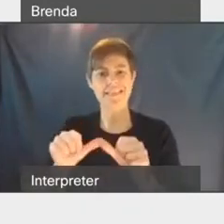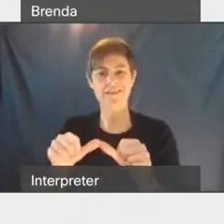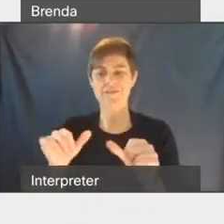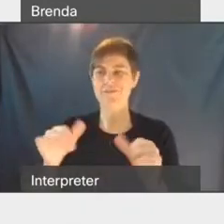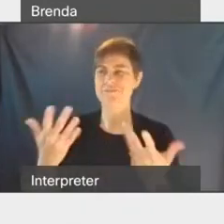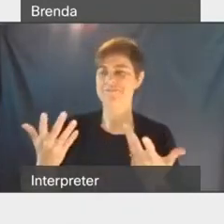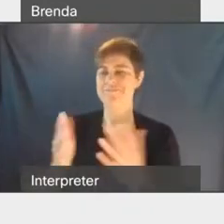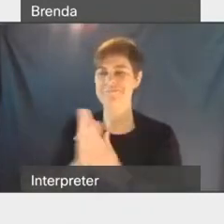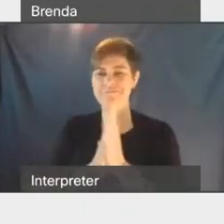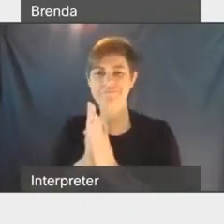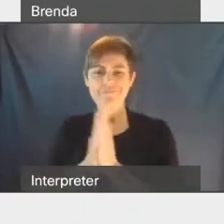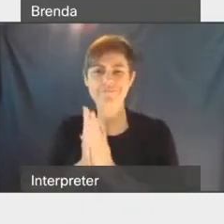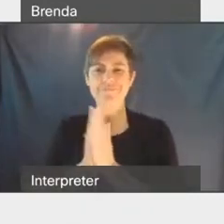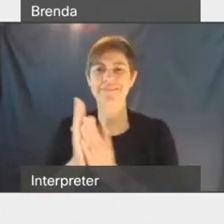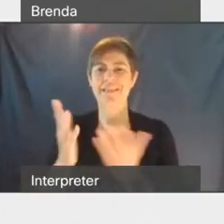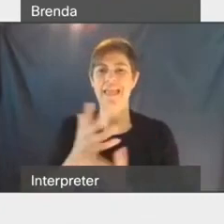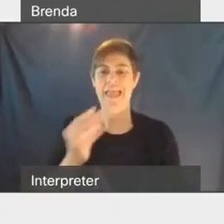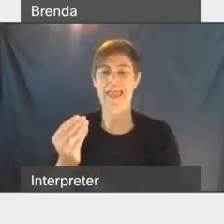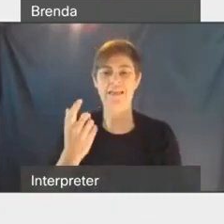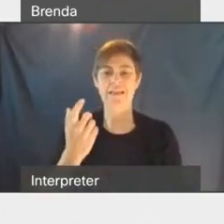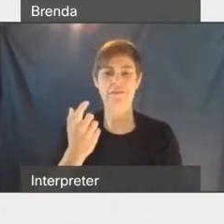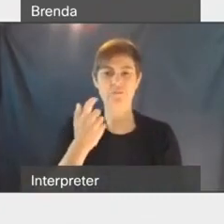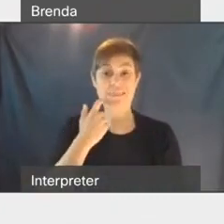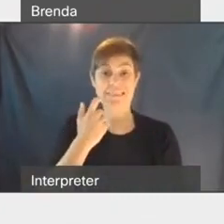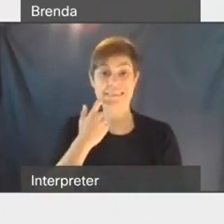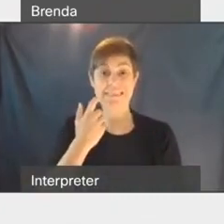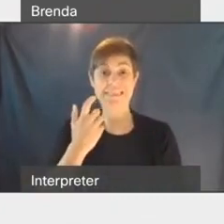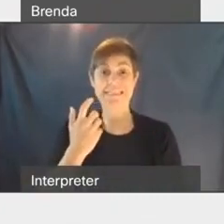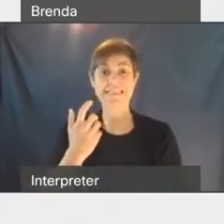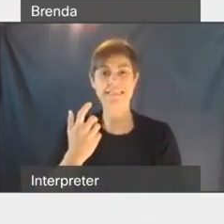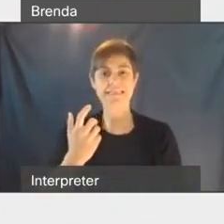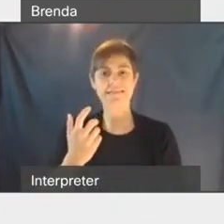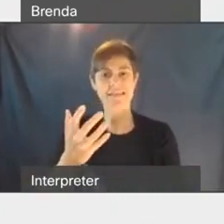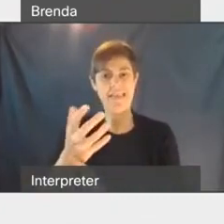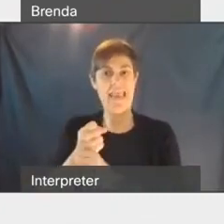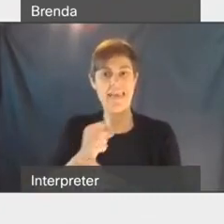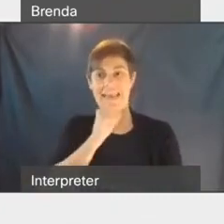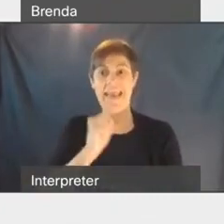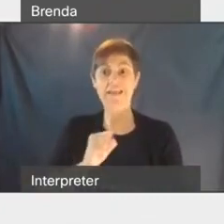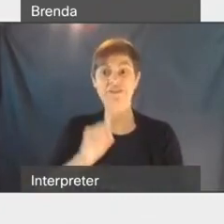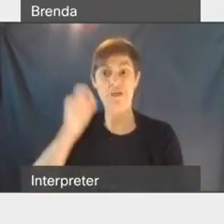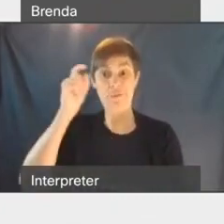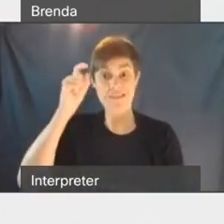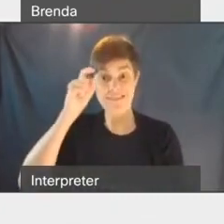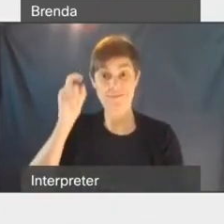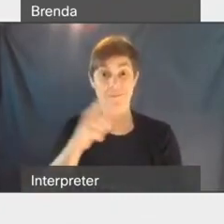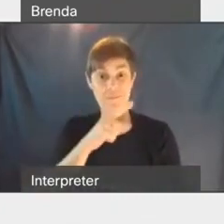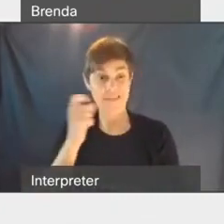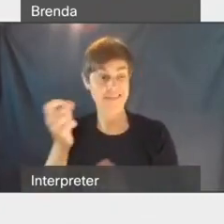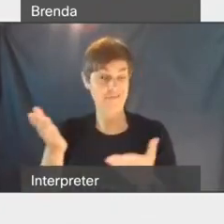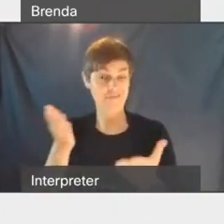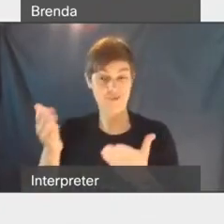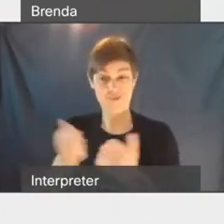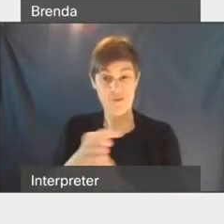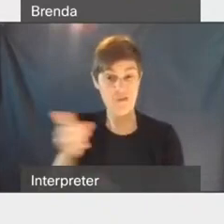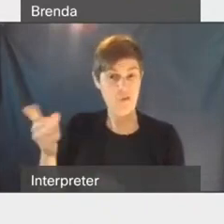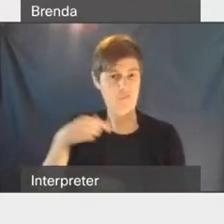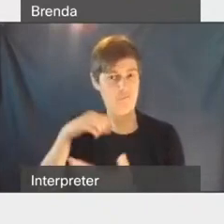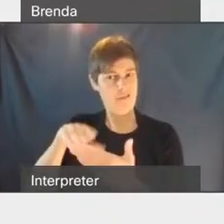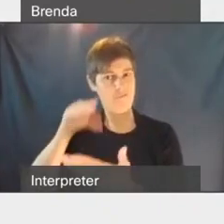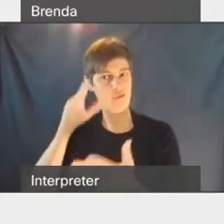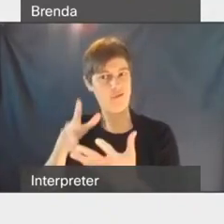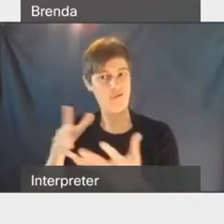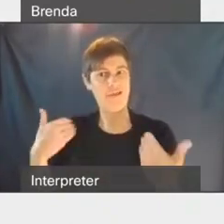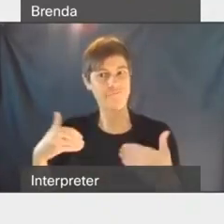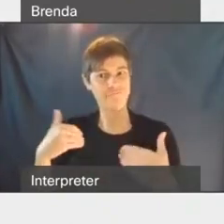enthusiasm and my recently gained aging wisdom because of serving with all of you on this committee. I do